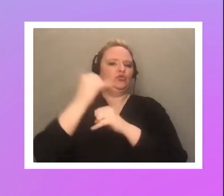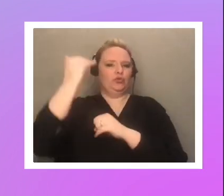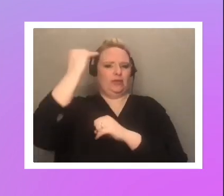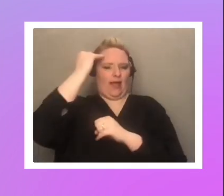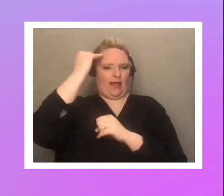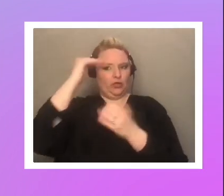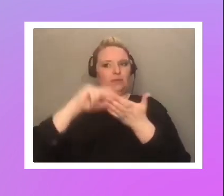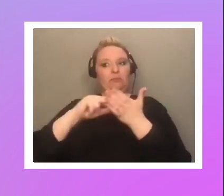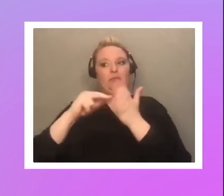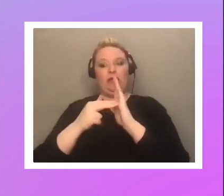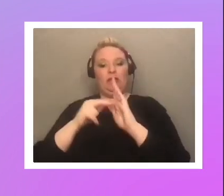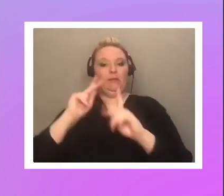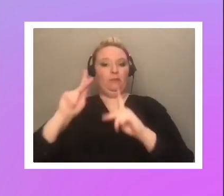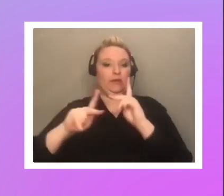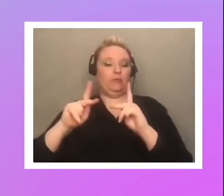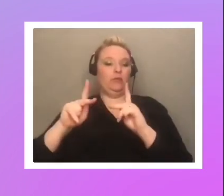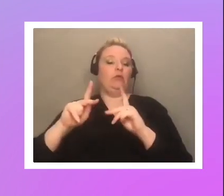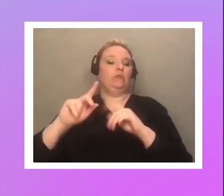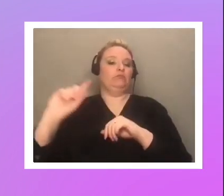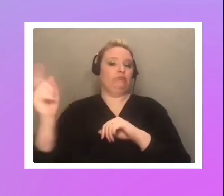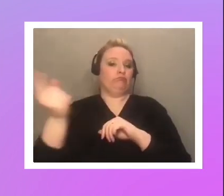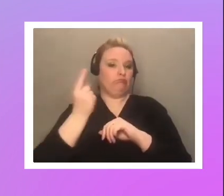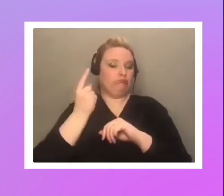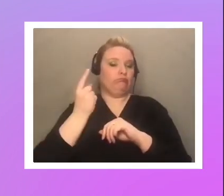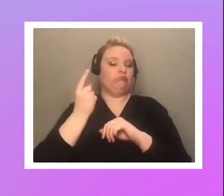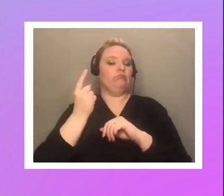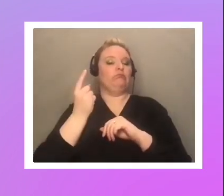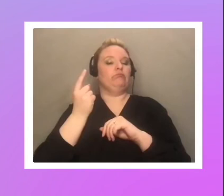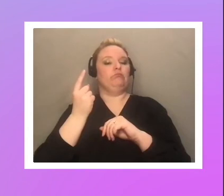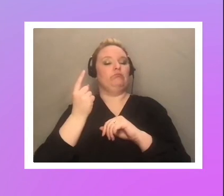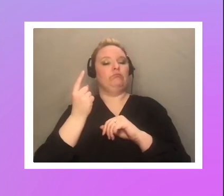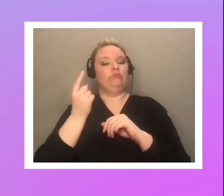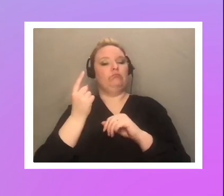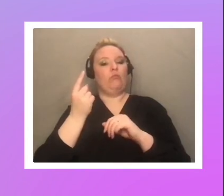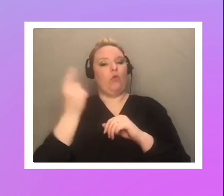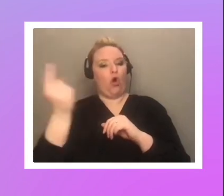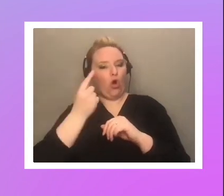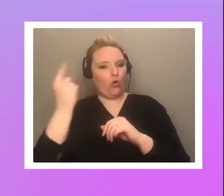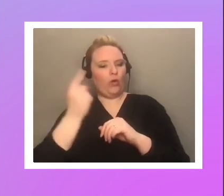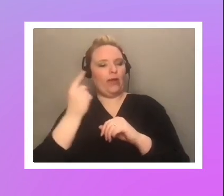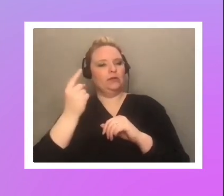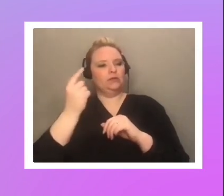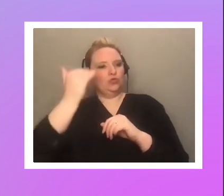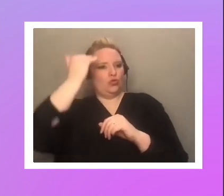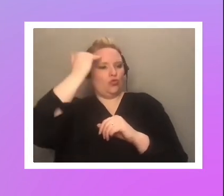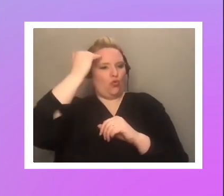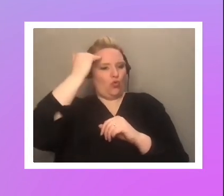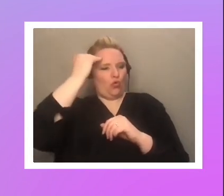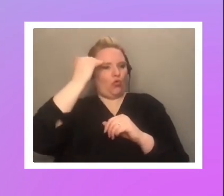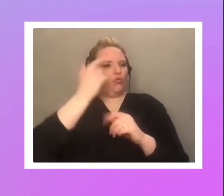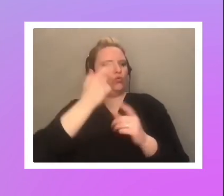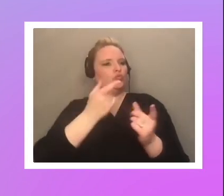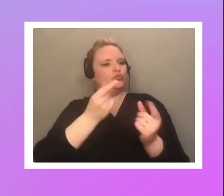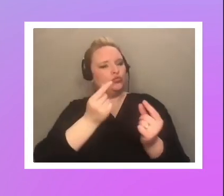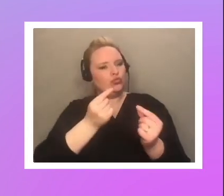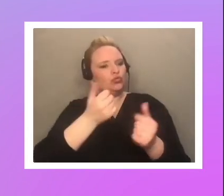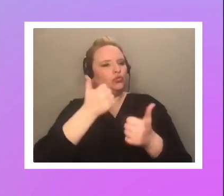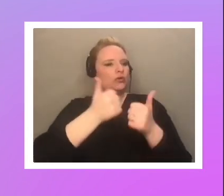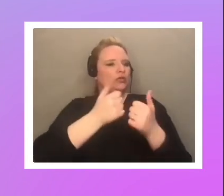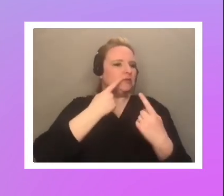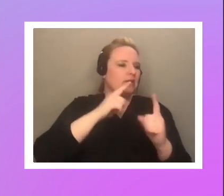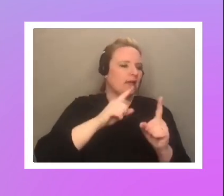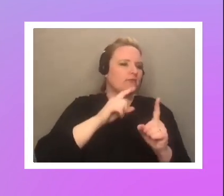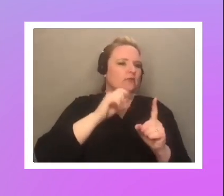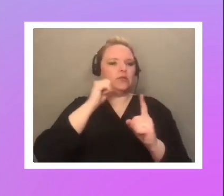people who come or go will always have information about what worked, what didn't work in